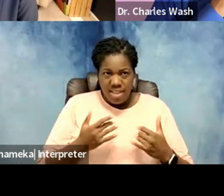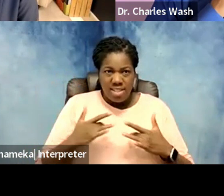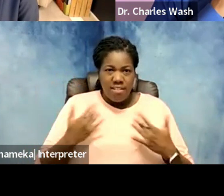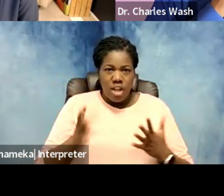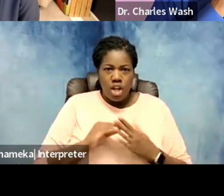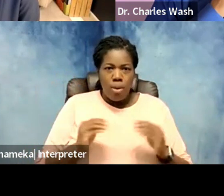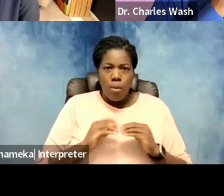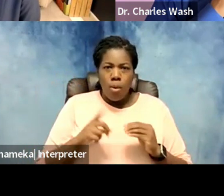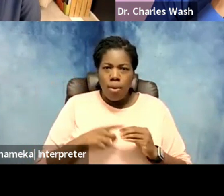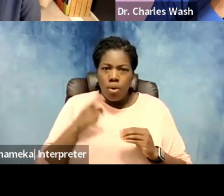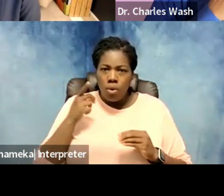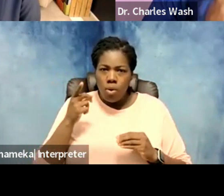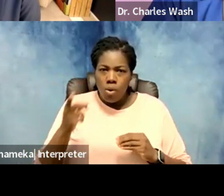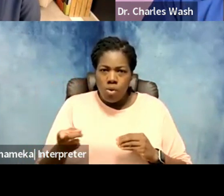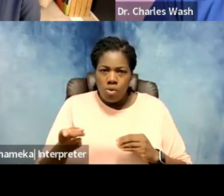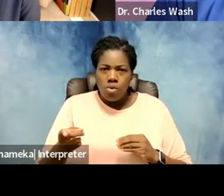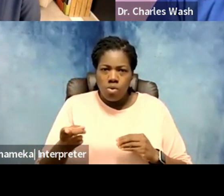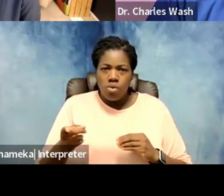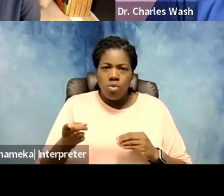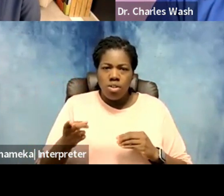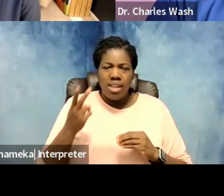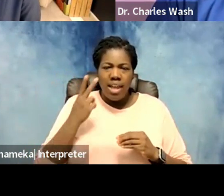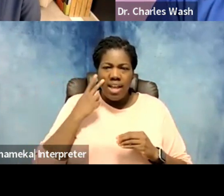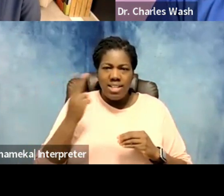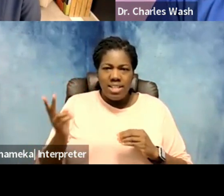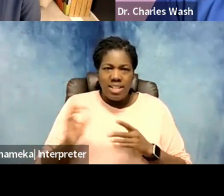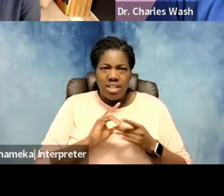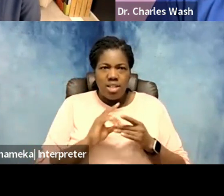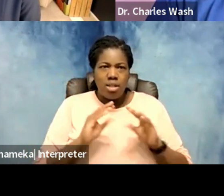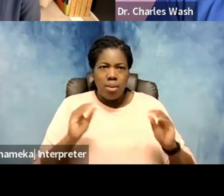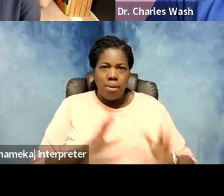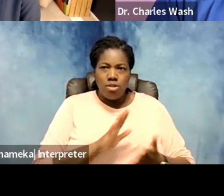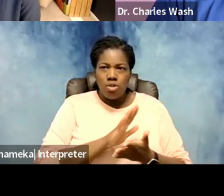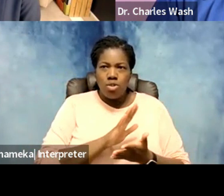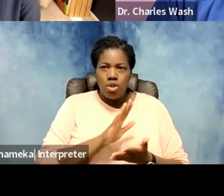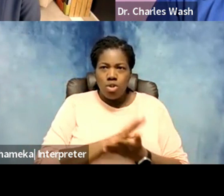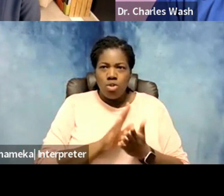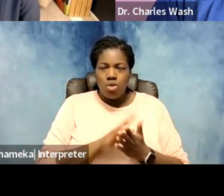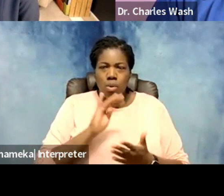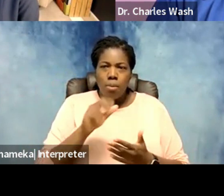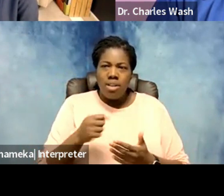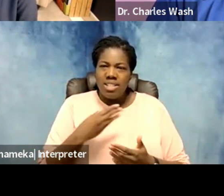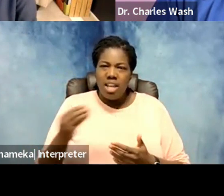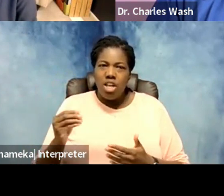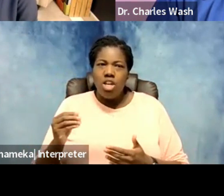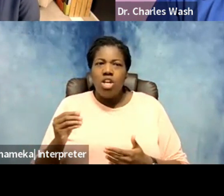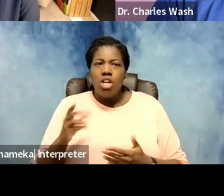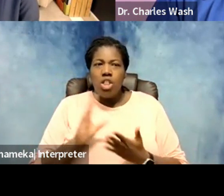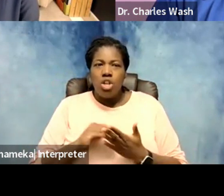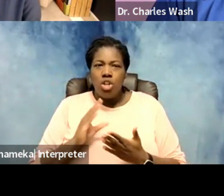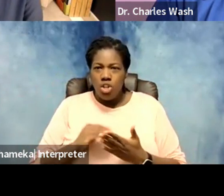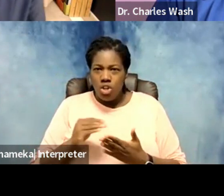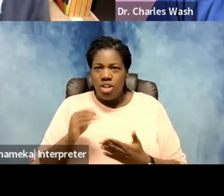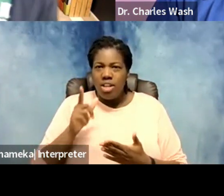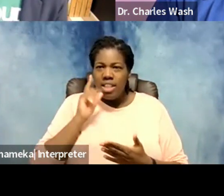you, and I can absolutely see the connection between the Magic School Bus and the Learning Lunchbox program. I just see a direct link